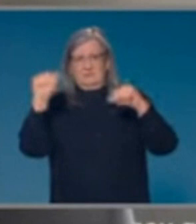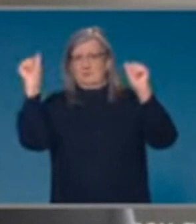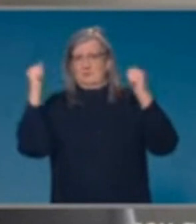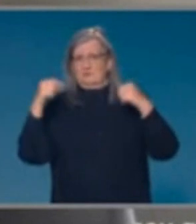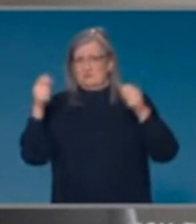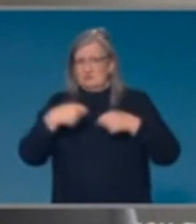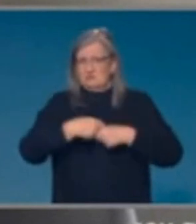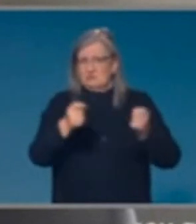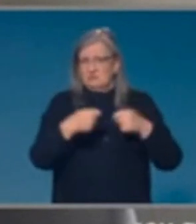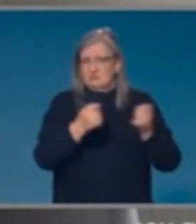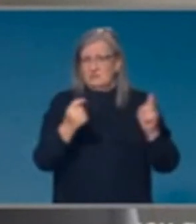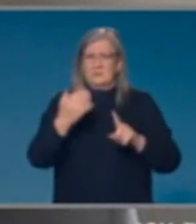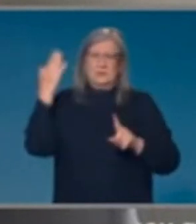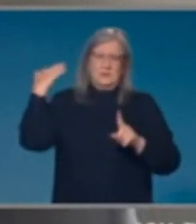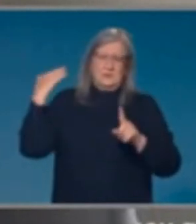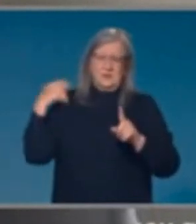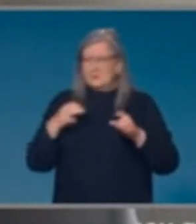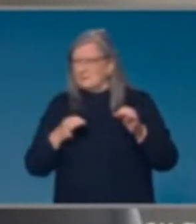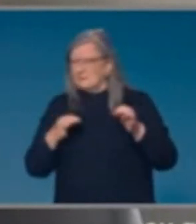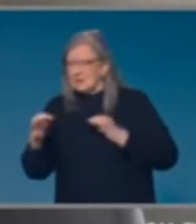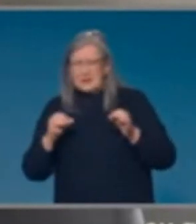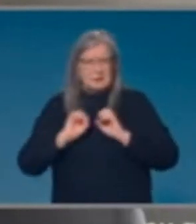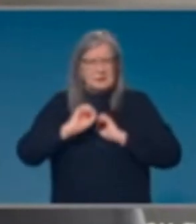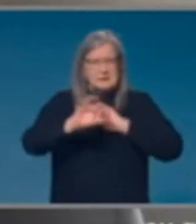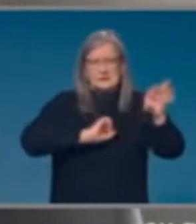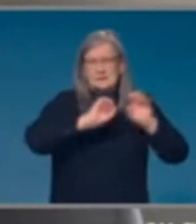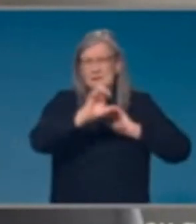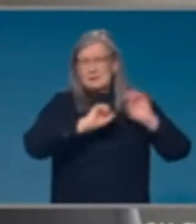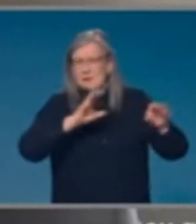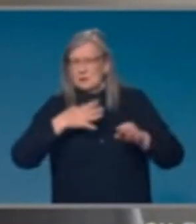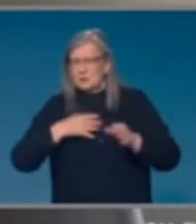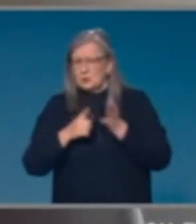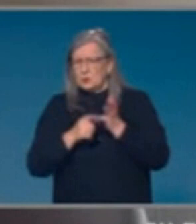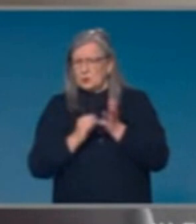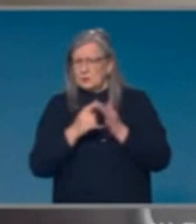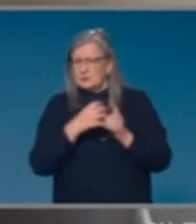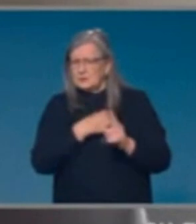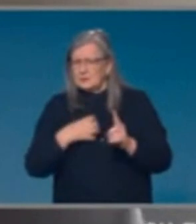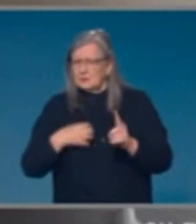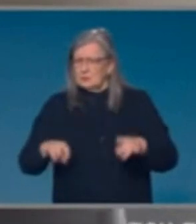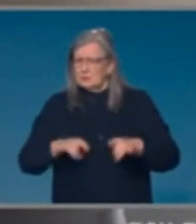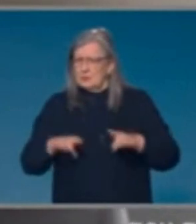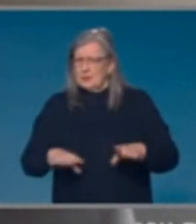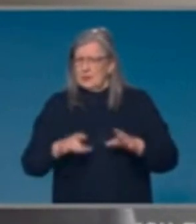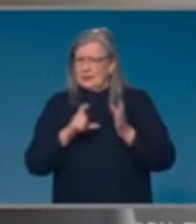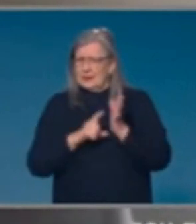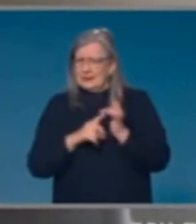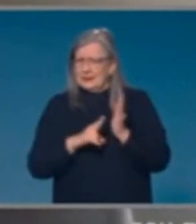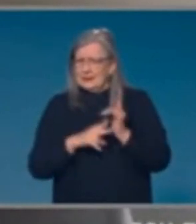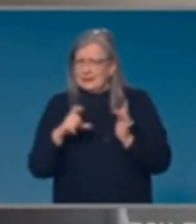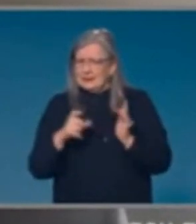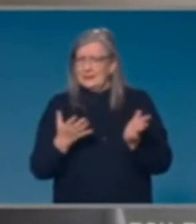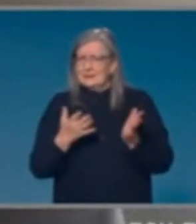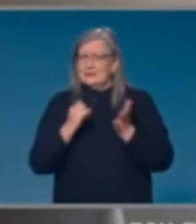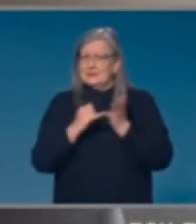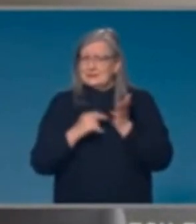early on, we wanted to use Commonwealth clinics, state clinics, but in particular we knew that one of the strongest ways to get into